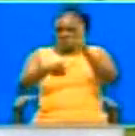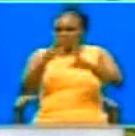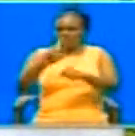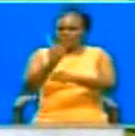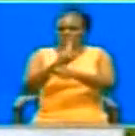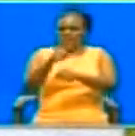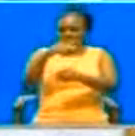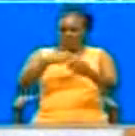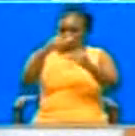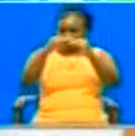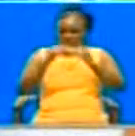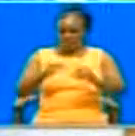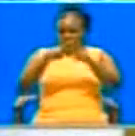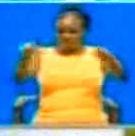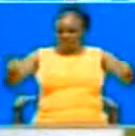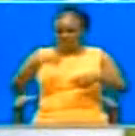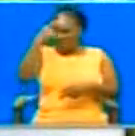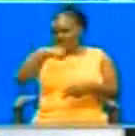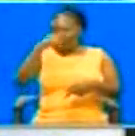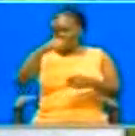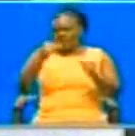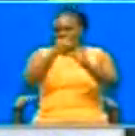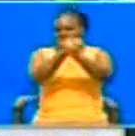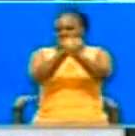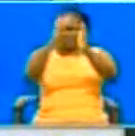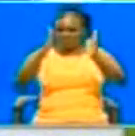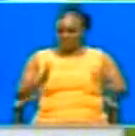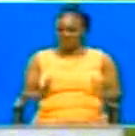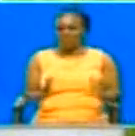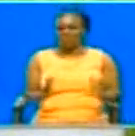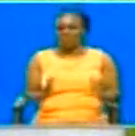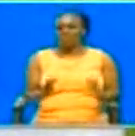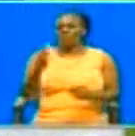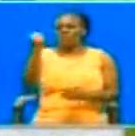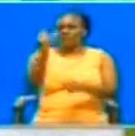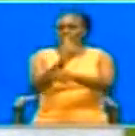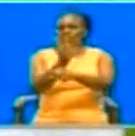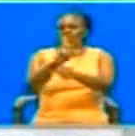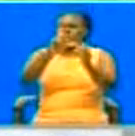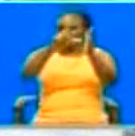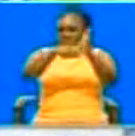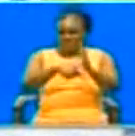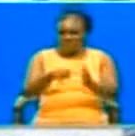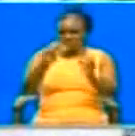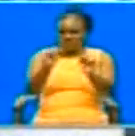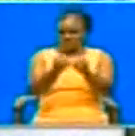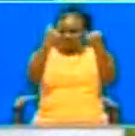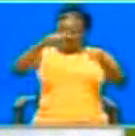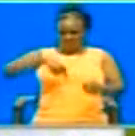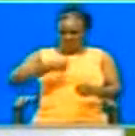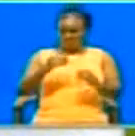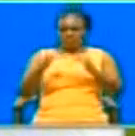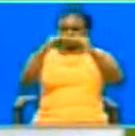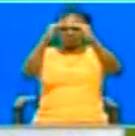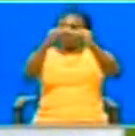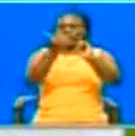he was brought down in the box by Thika United's defender Vincent Omumbo. 5 minutes later, Omumbo redeemed himself to level